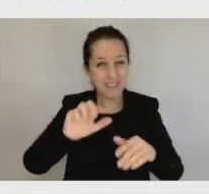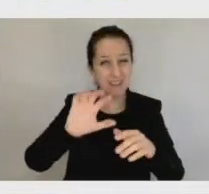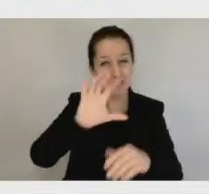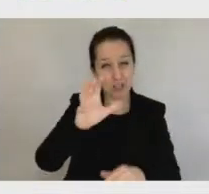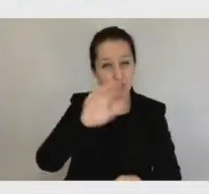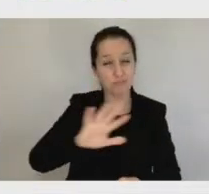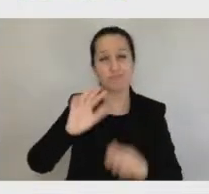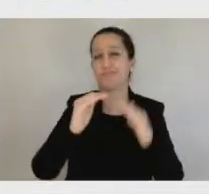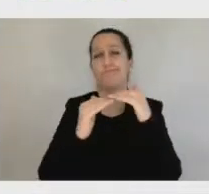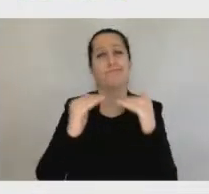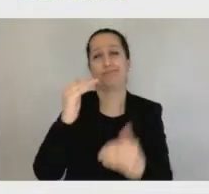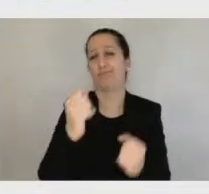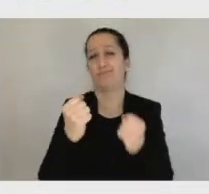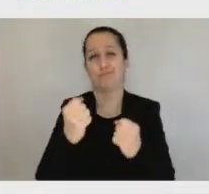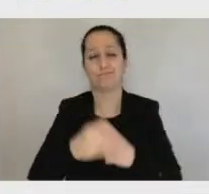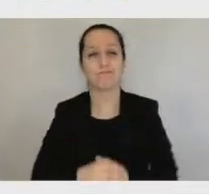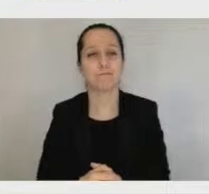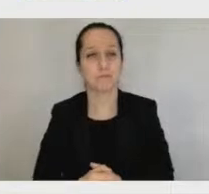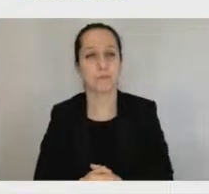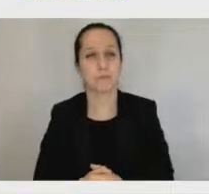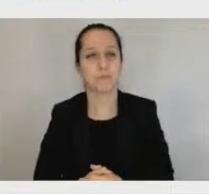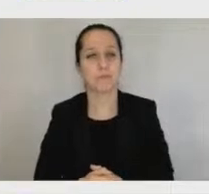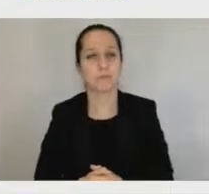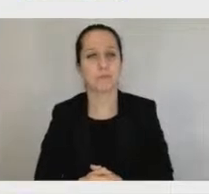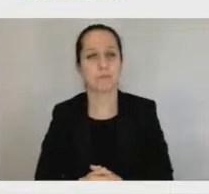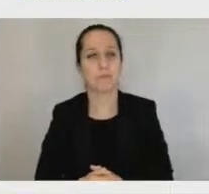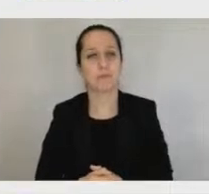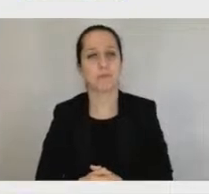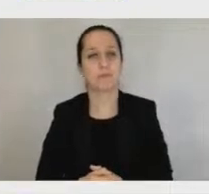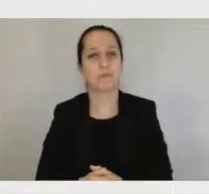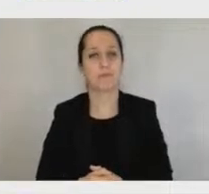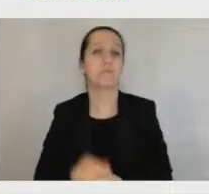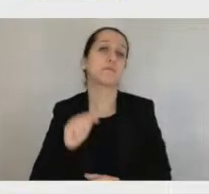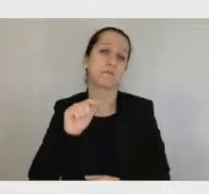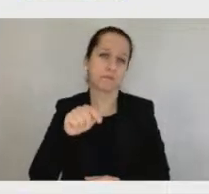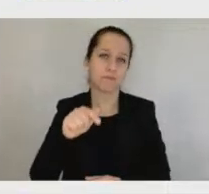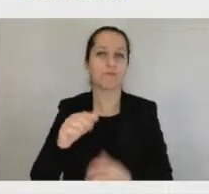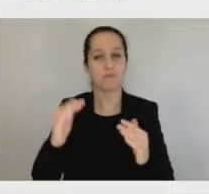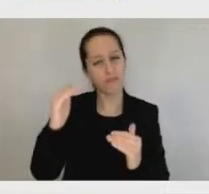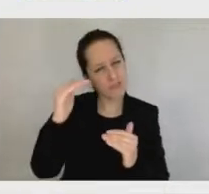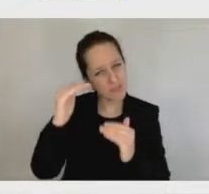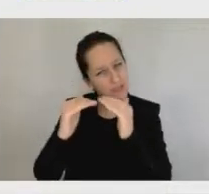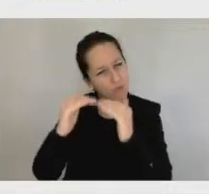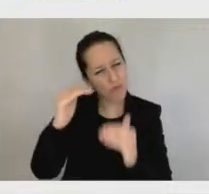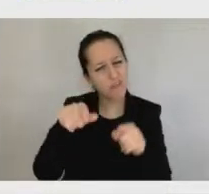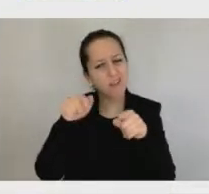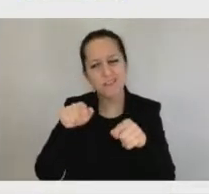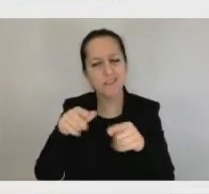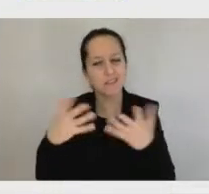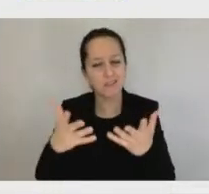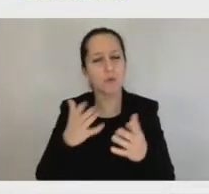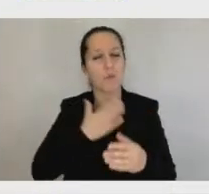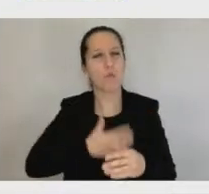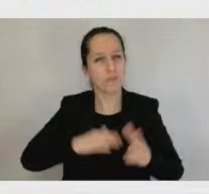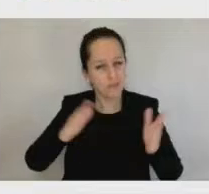Education, as I said, is key to face inequalities and to reach inclusive social